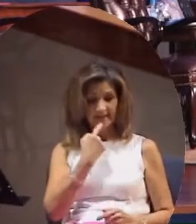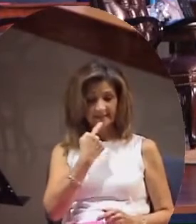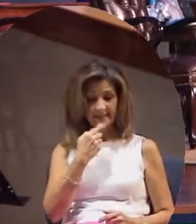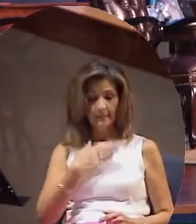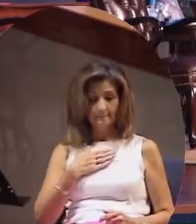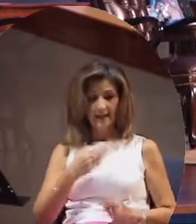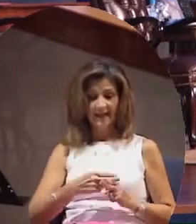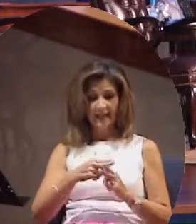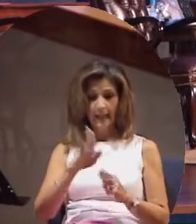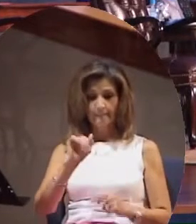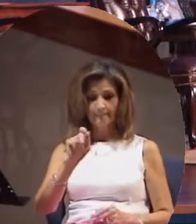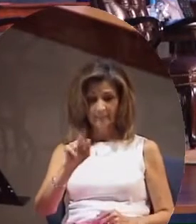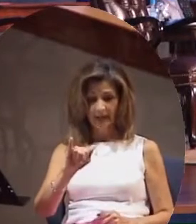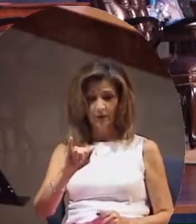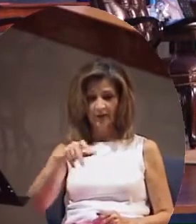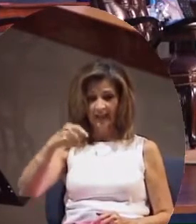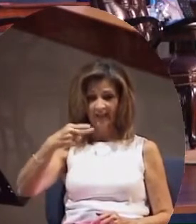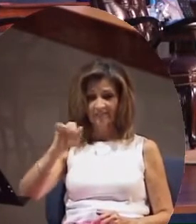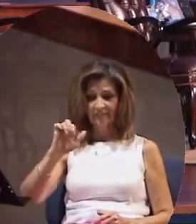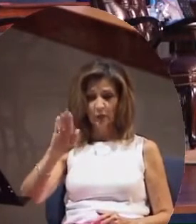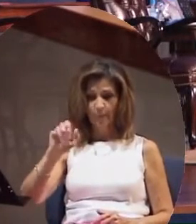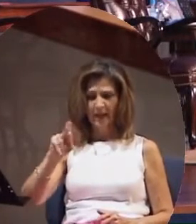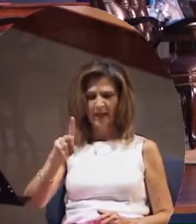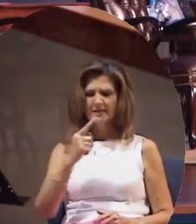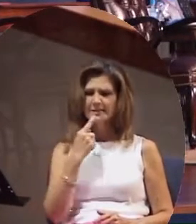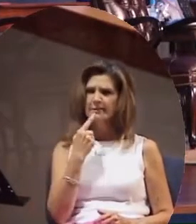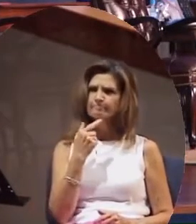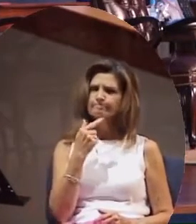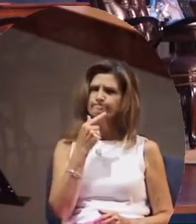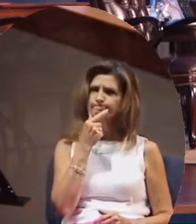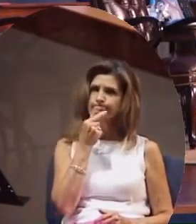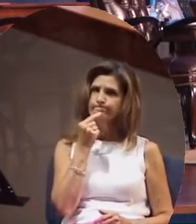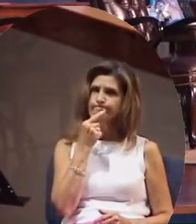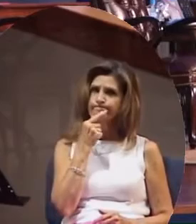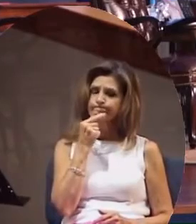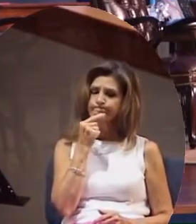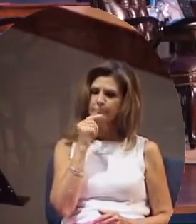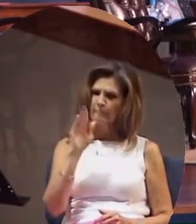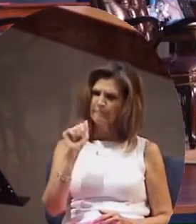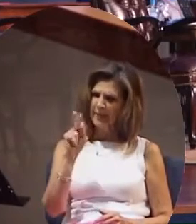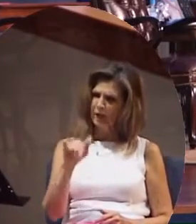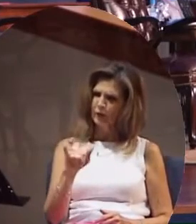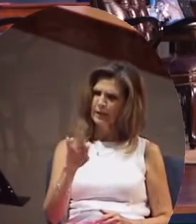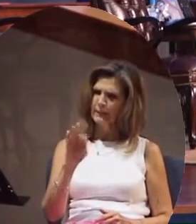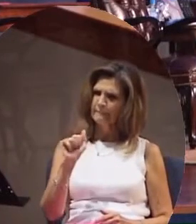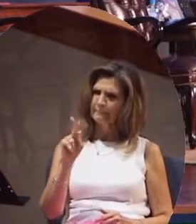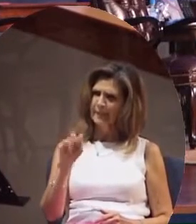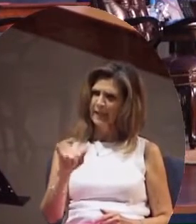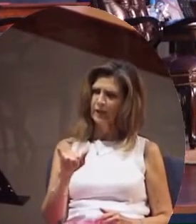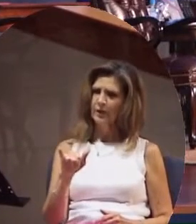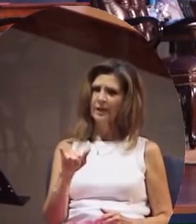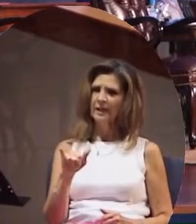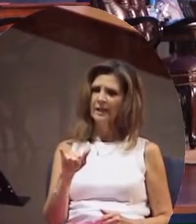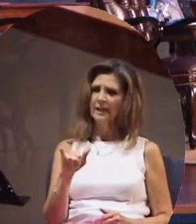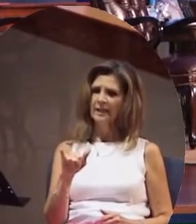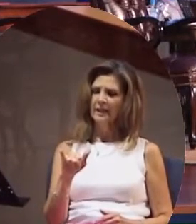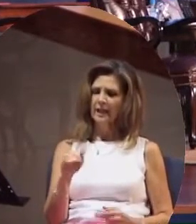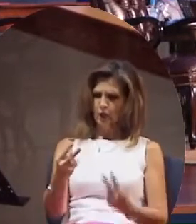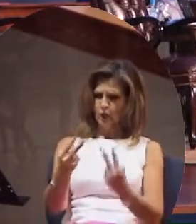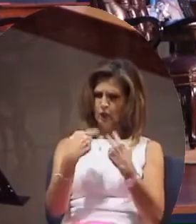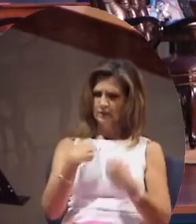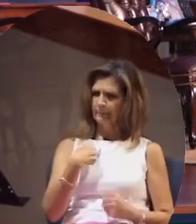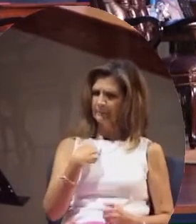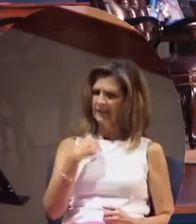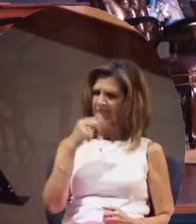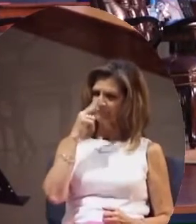name is Barry Philbeck." He said, "Barry Philbeck." He said, "Barry." And he just looked at me